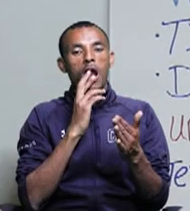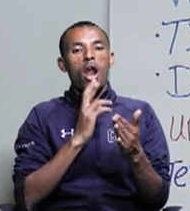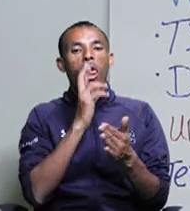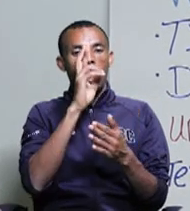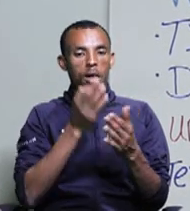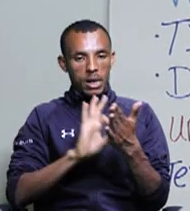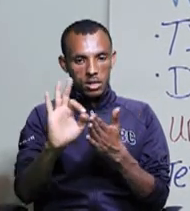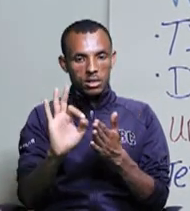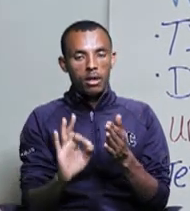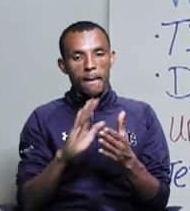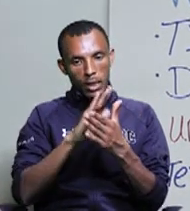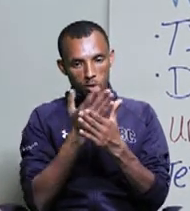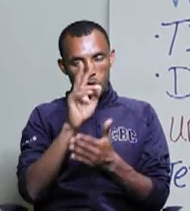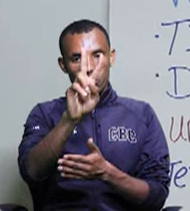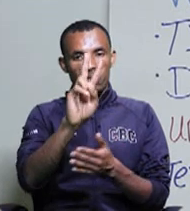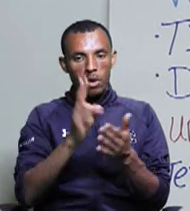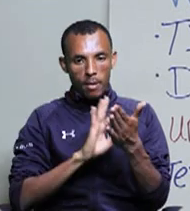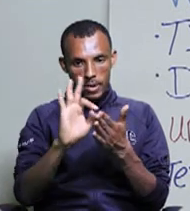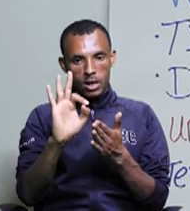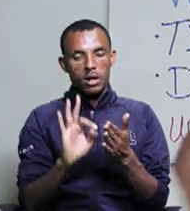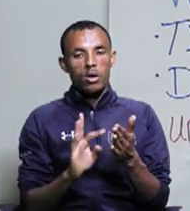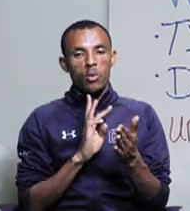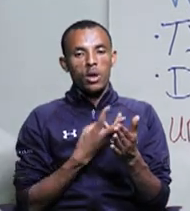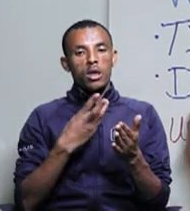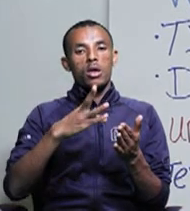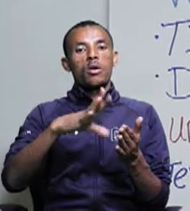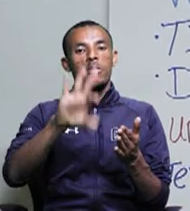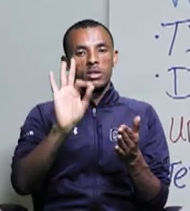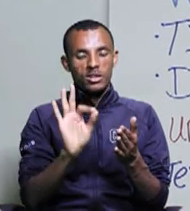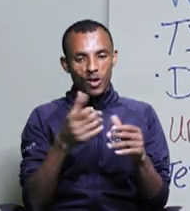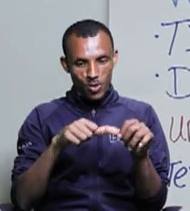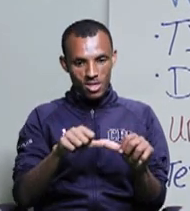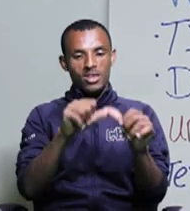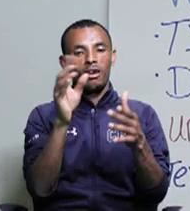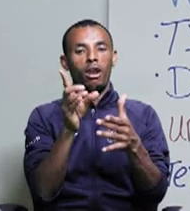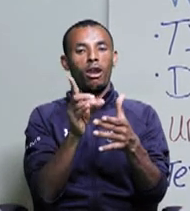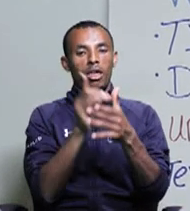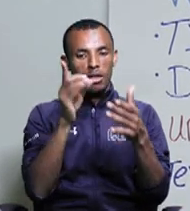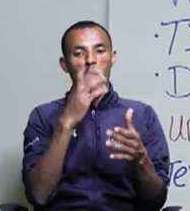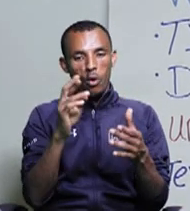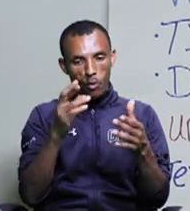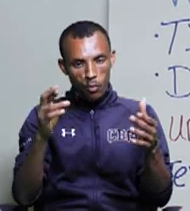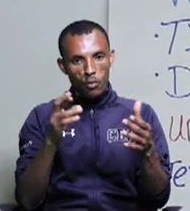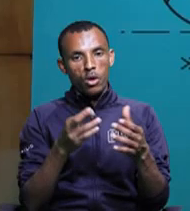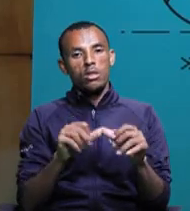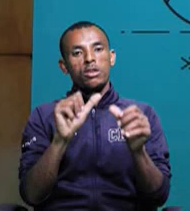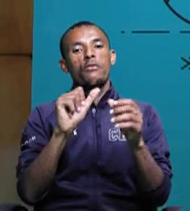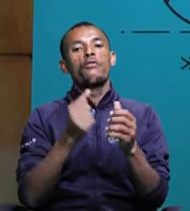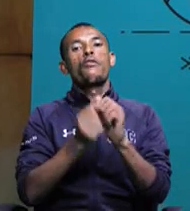numbers, between two numbers, what you have got, we call it that continuous data or continuous variable.